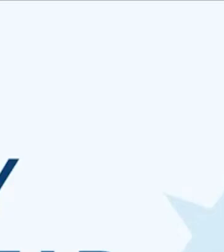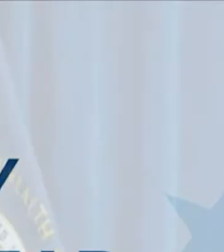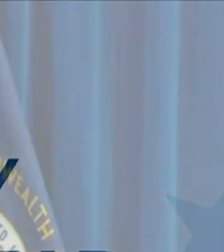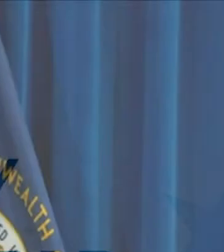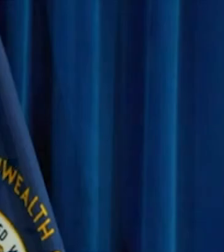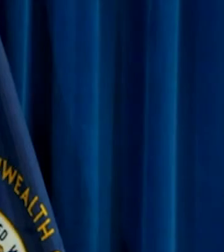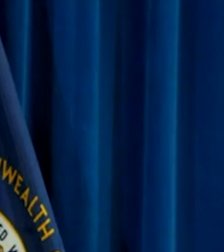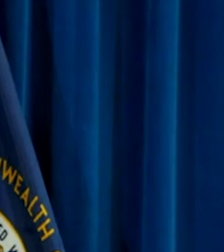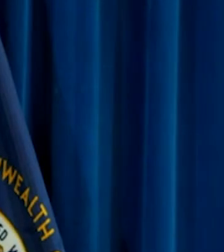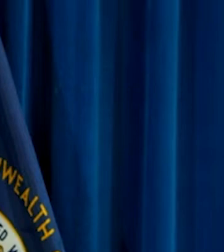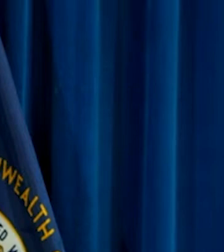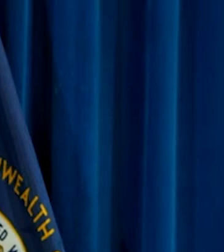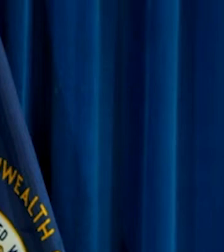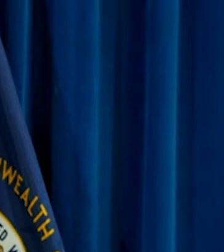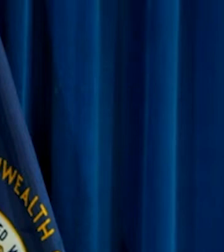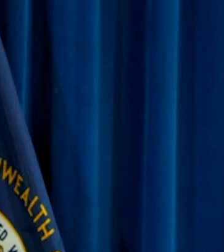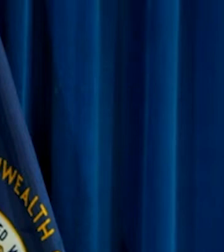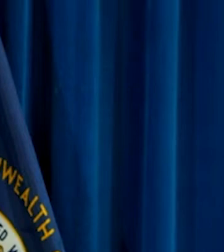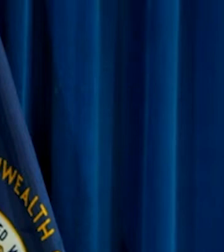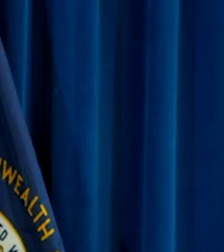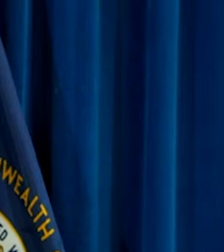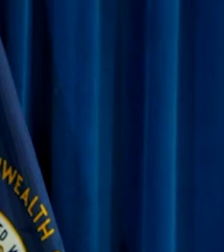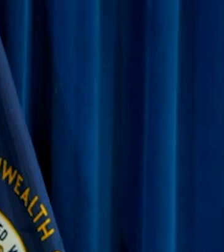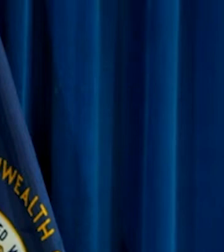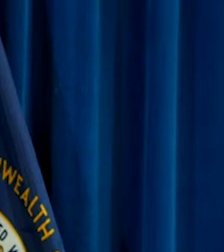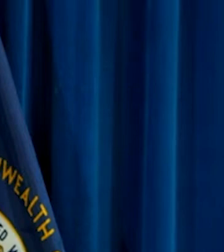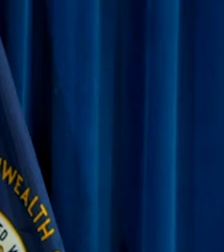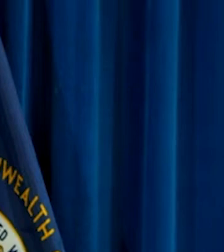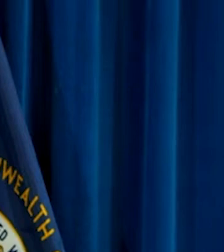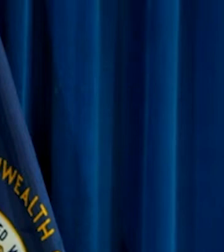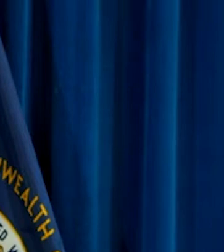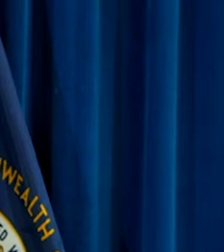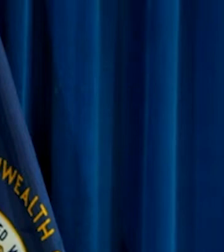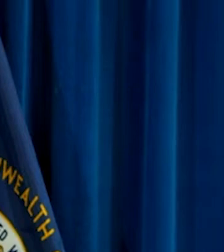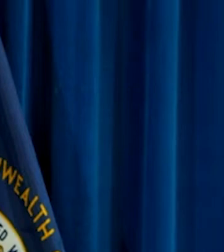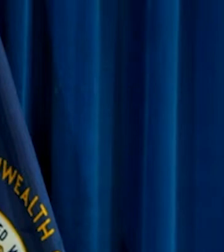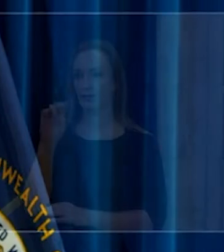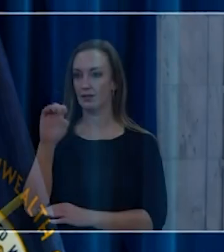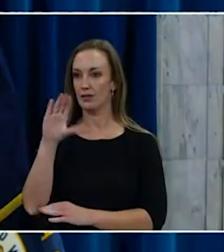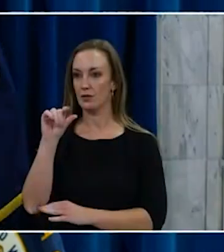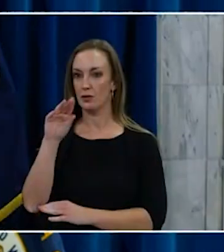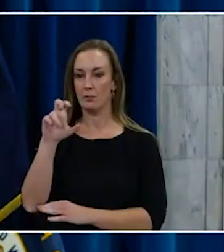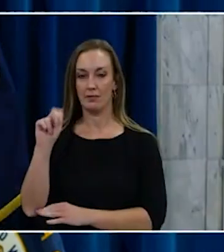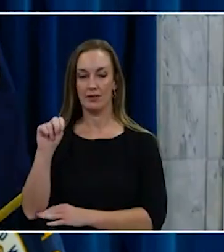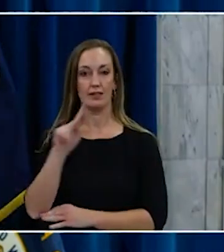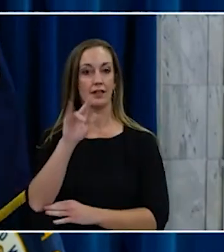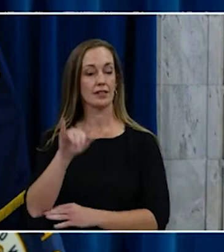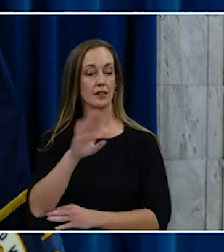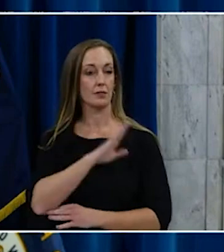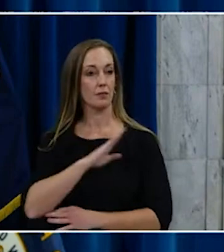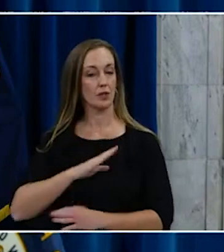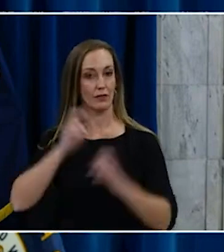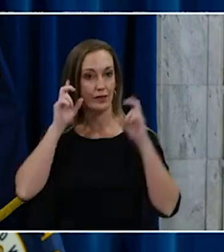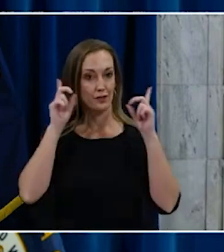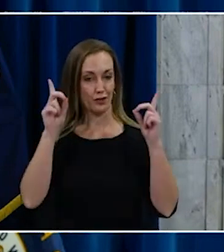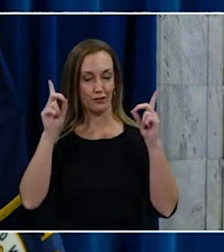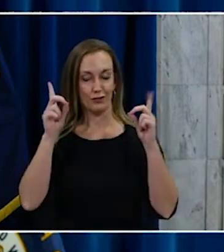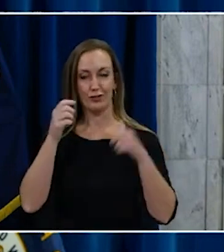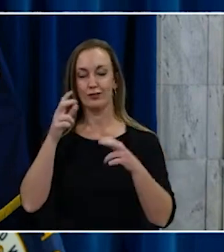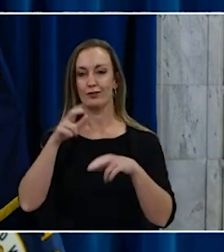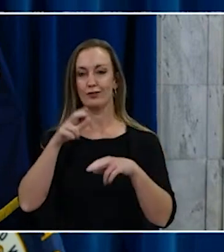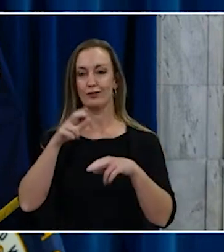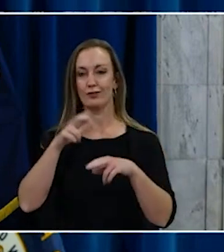of Governor Andy Beshear, Lieutenant Governor Jacqueline Coleman, the Kentucky Board of Education Chairman Sharon Porter